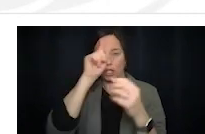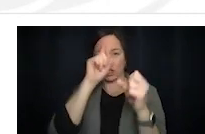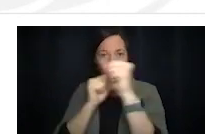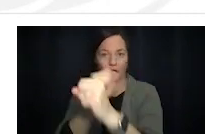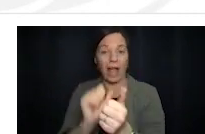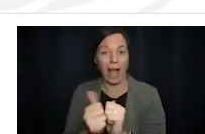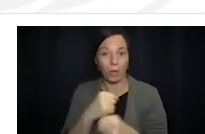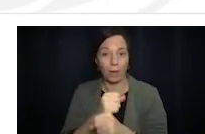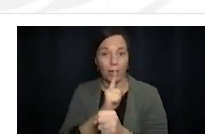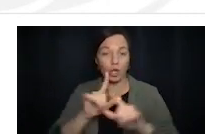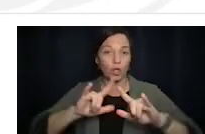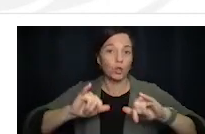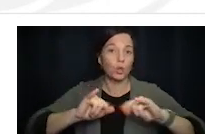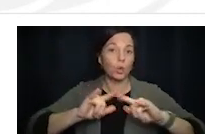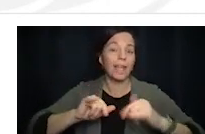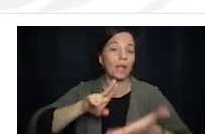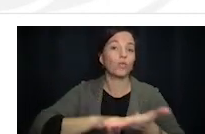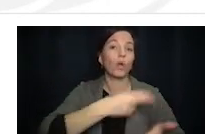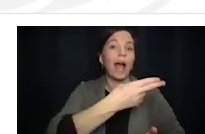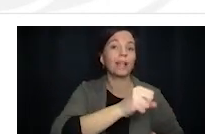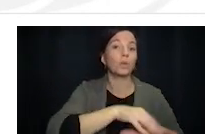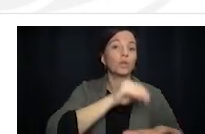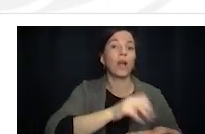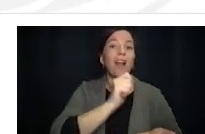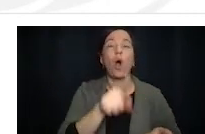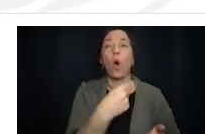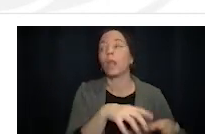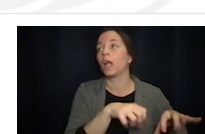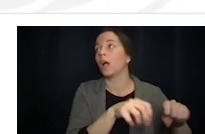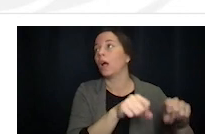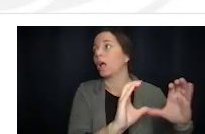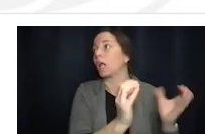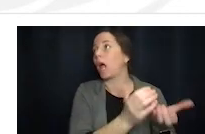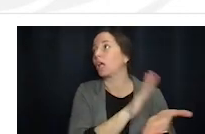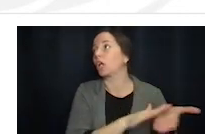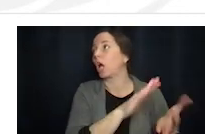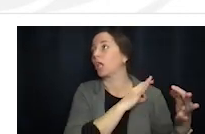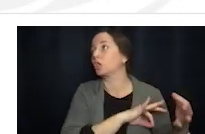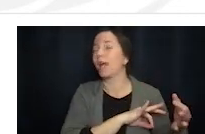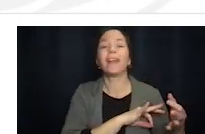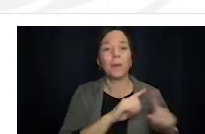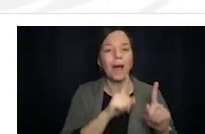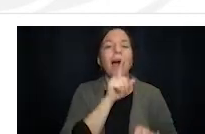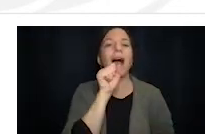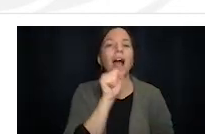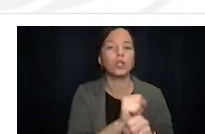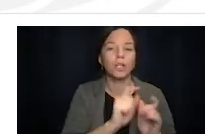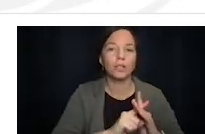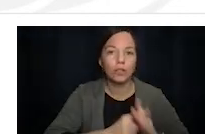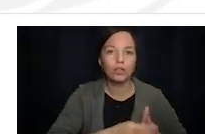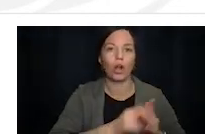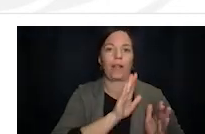dually enrolled high school students aren't just sort of taking classes just to get some college credit, but they're actually beginning their